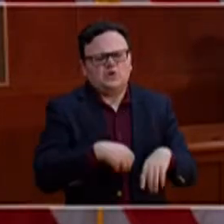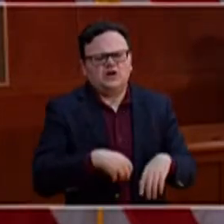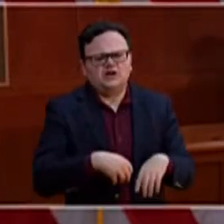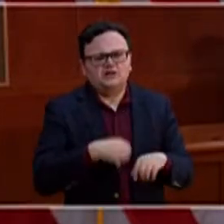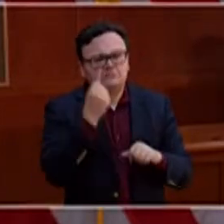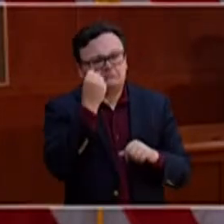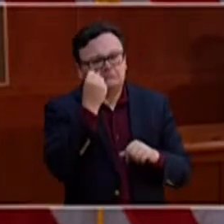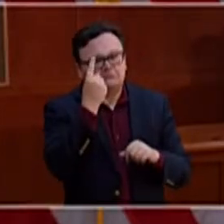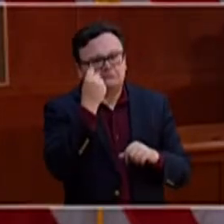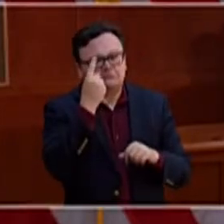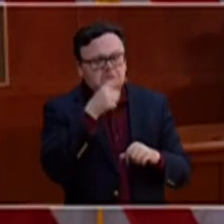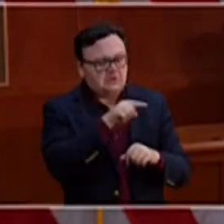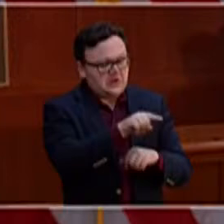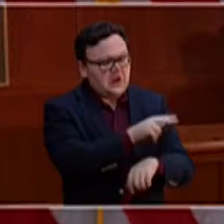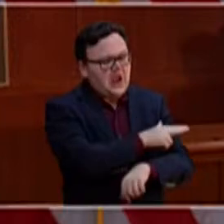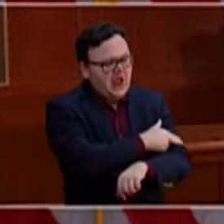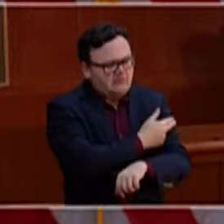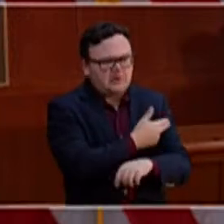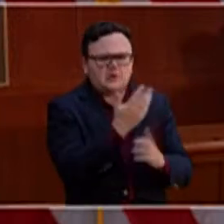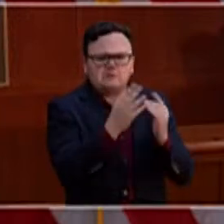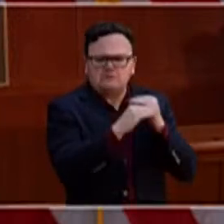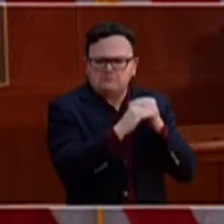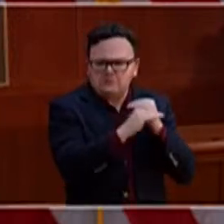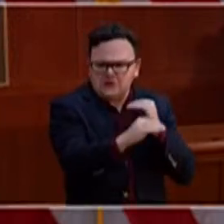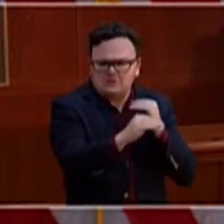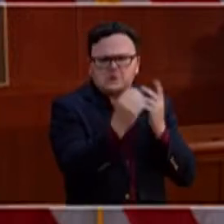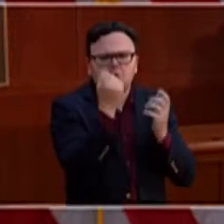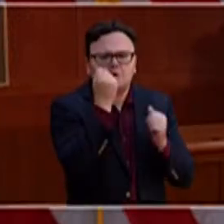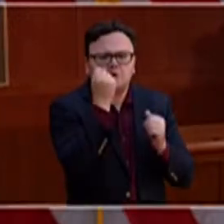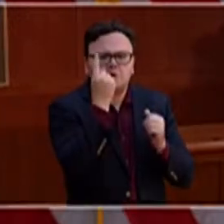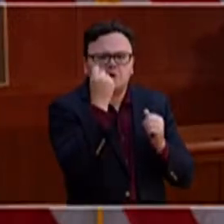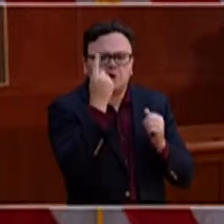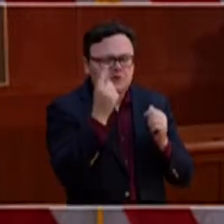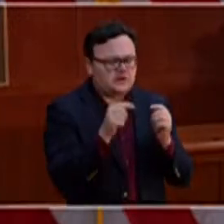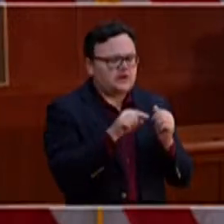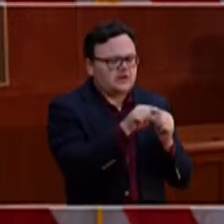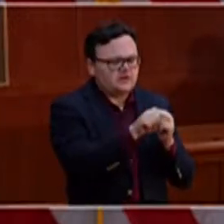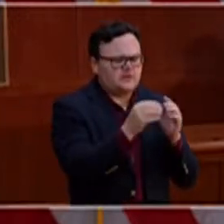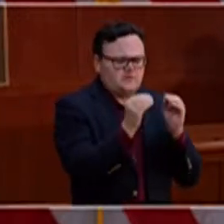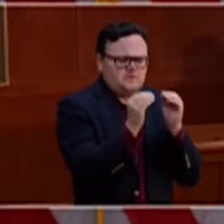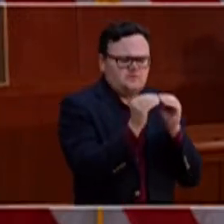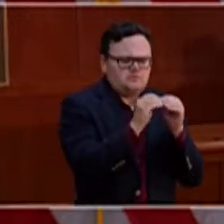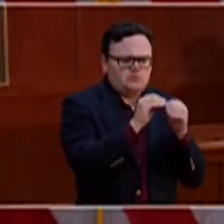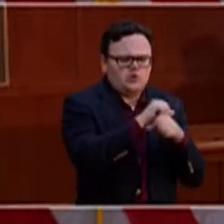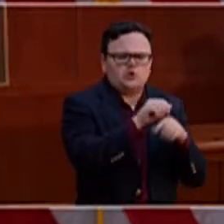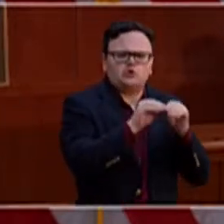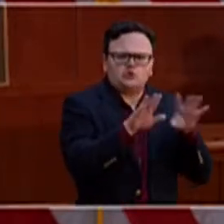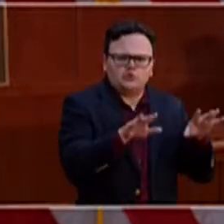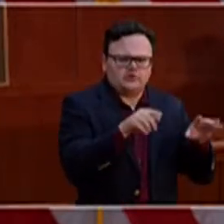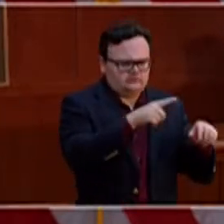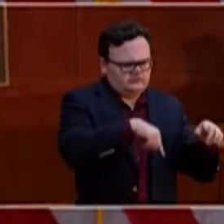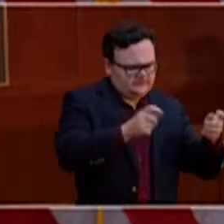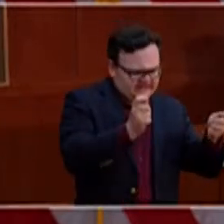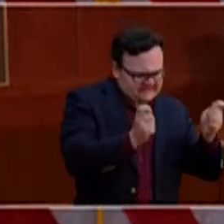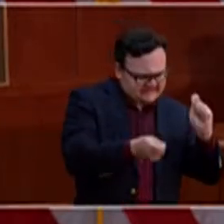relatively stable. They just have a higher percentage that are COVID. So they make changes to make sure that they have the capacity. And